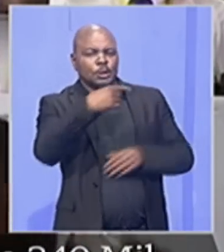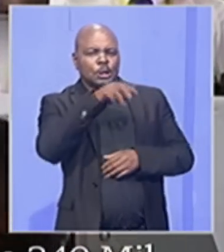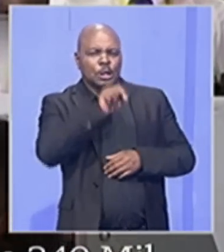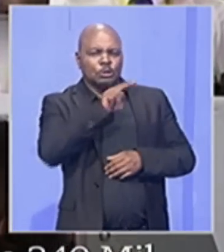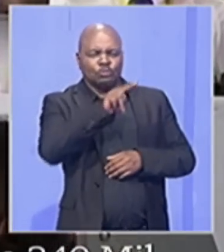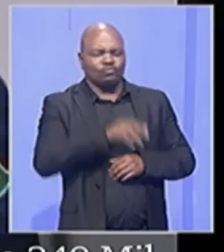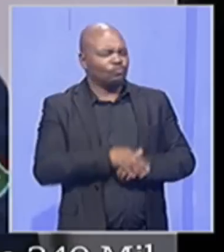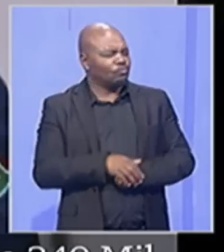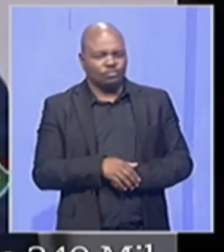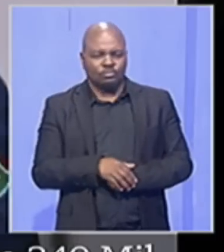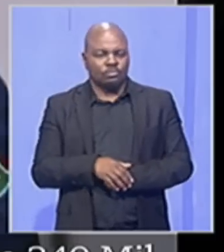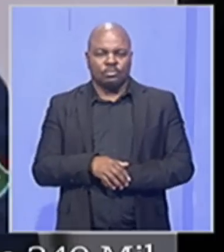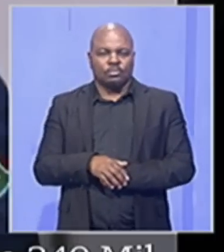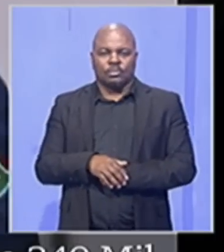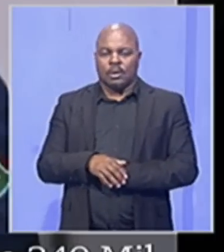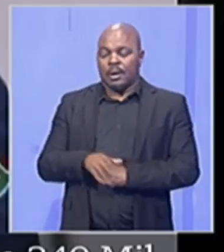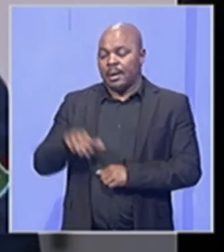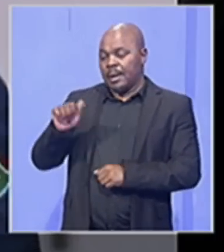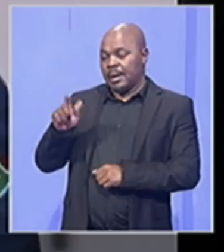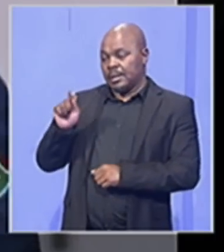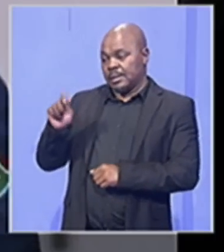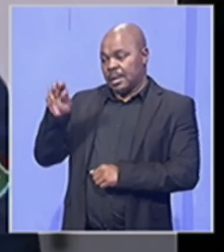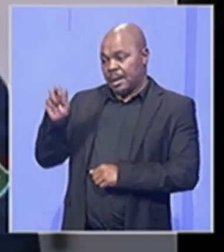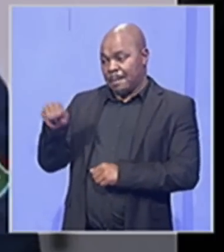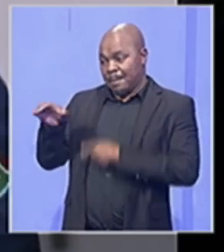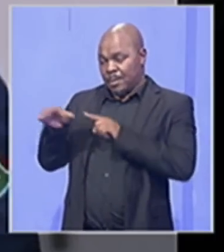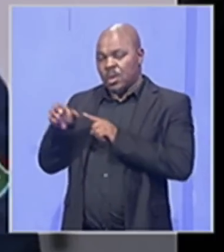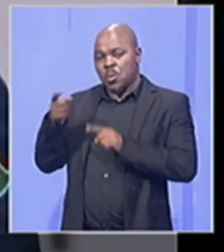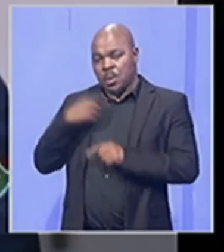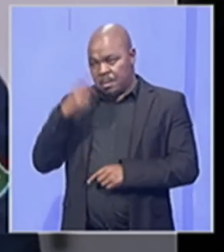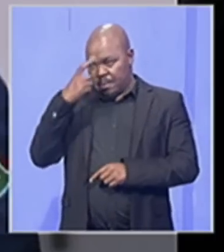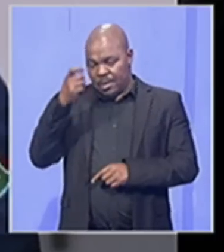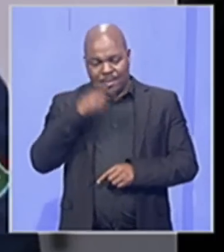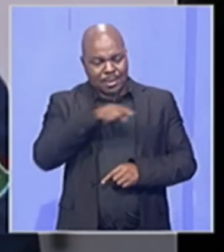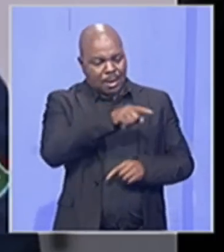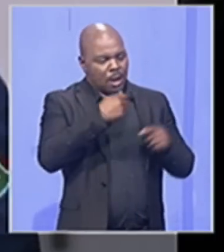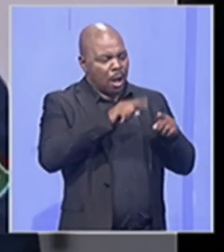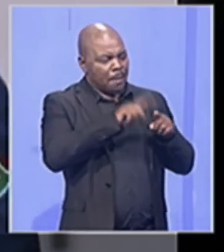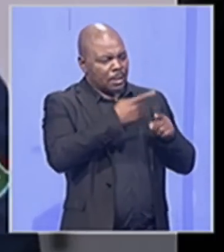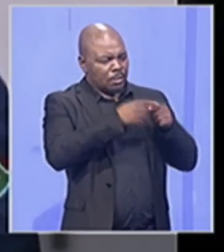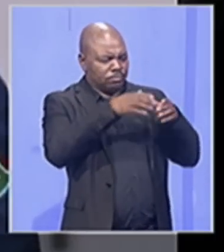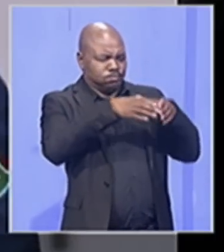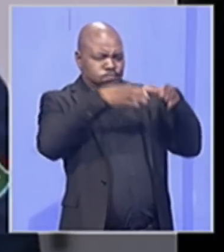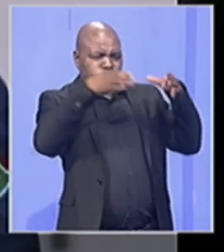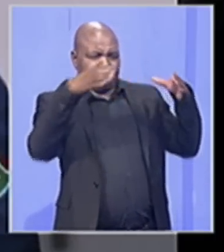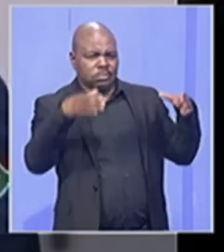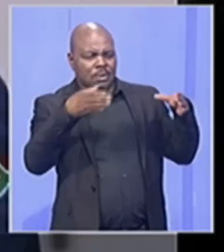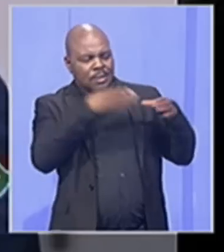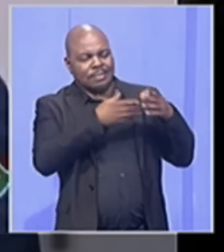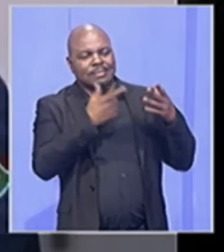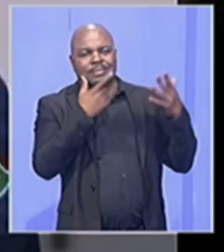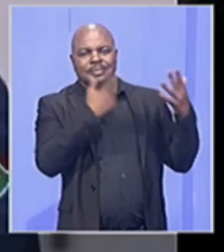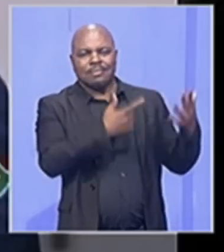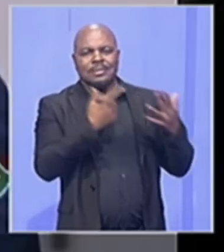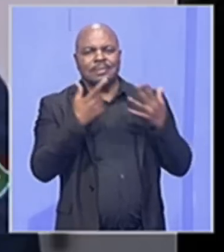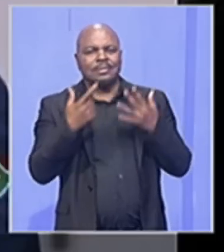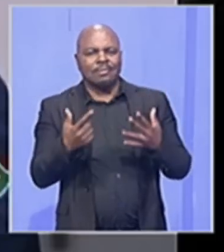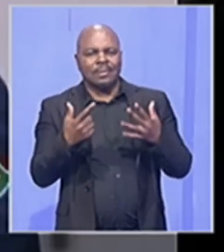The African Transformation Movement were of the view that the bloated cabinet, now comprising of 77